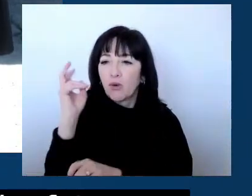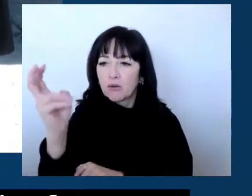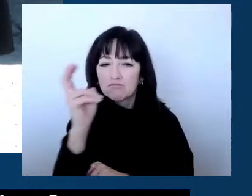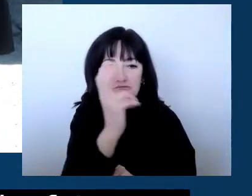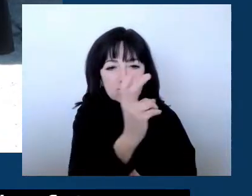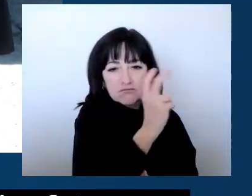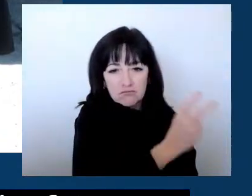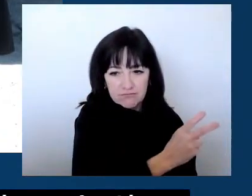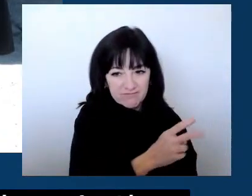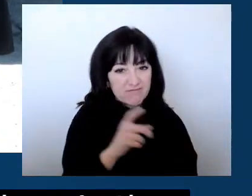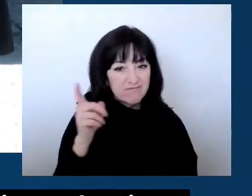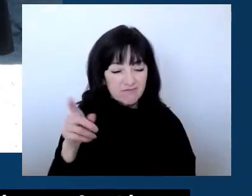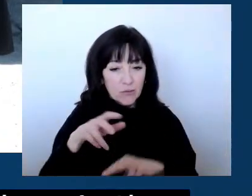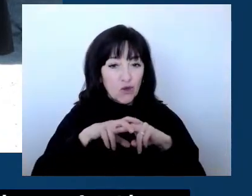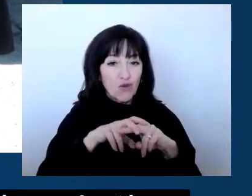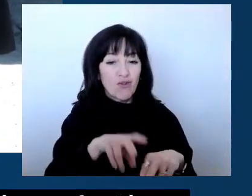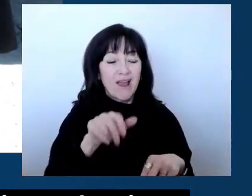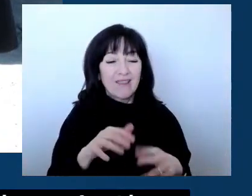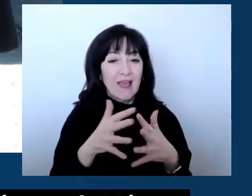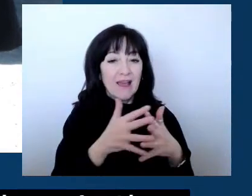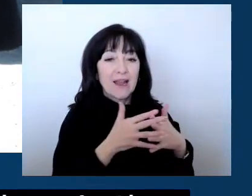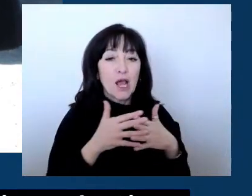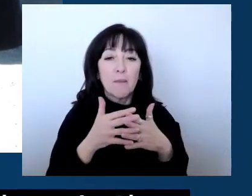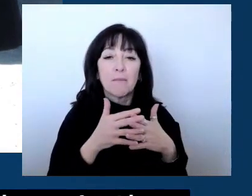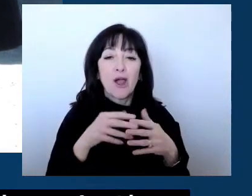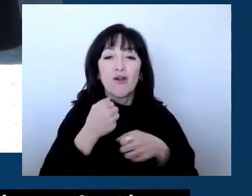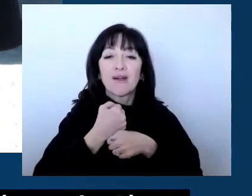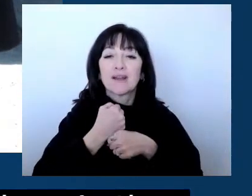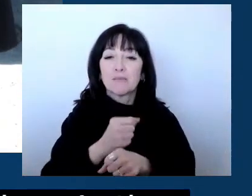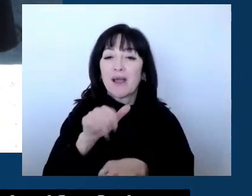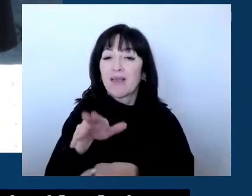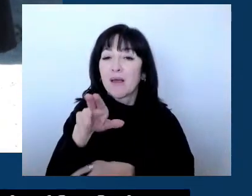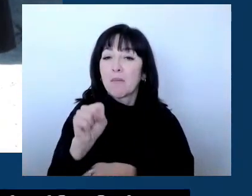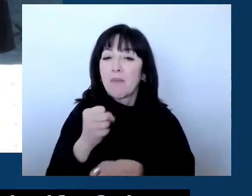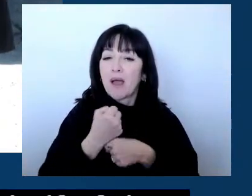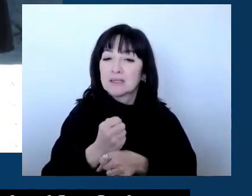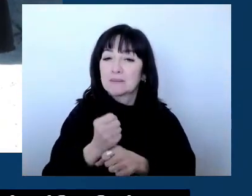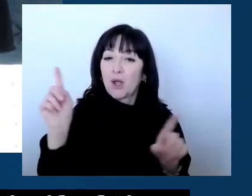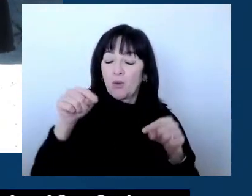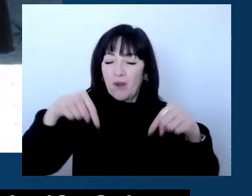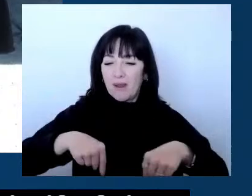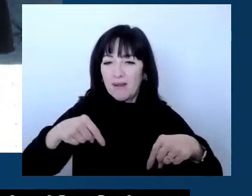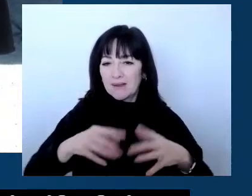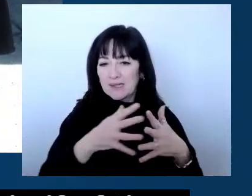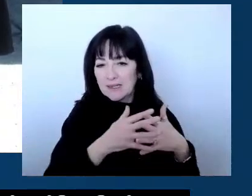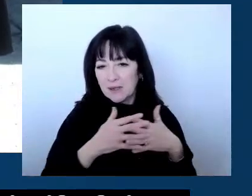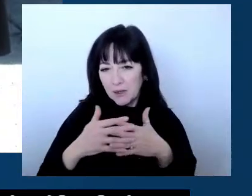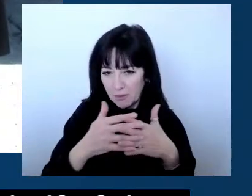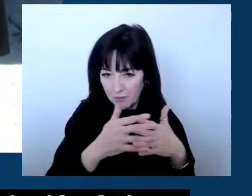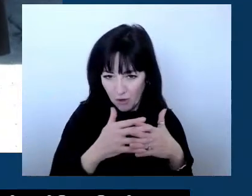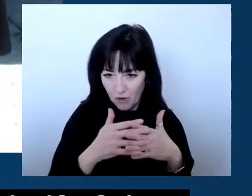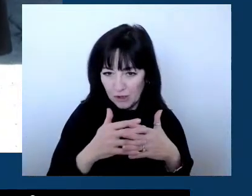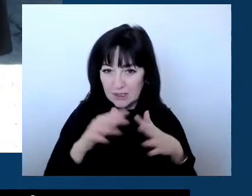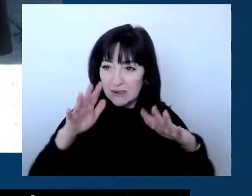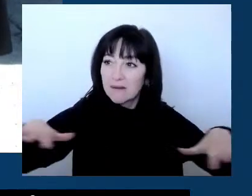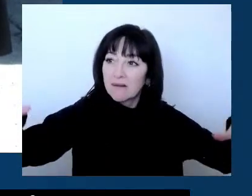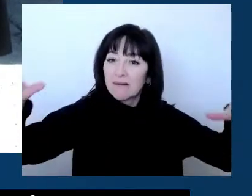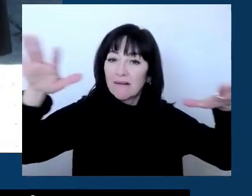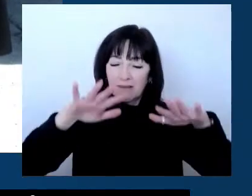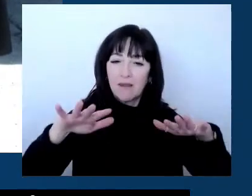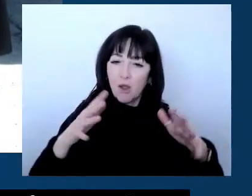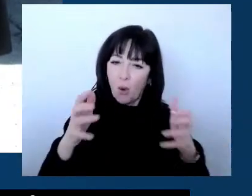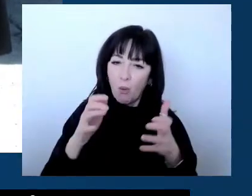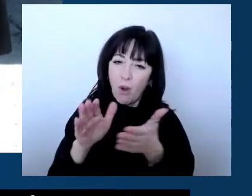American-made technology. And as battery electric buses, they help clean the air with every mile they